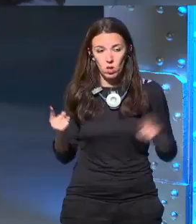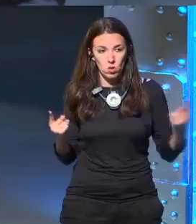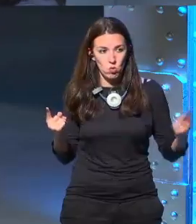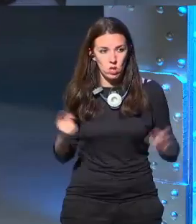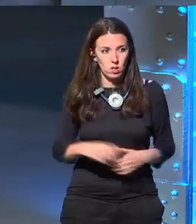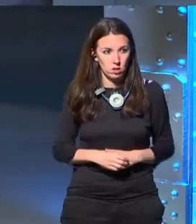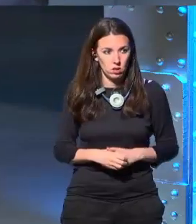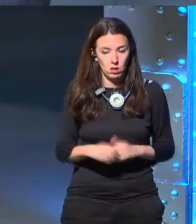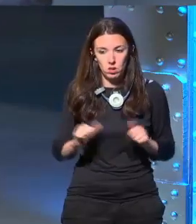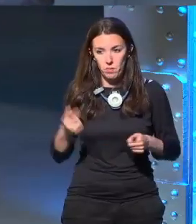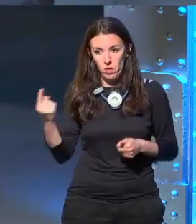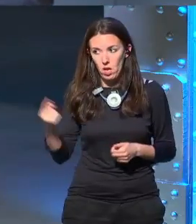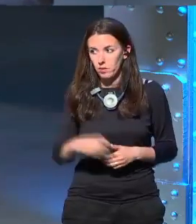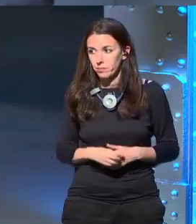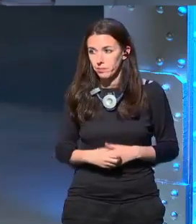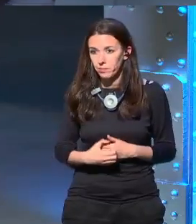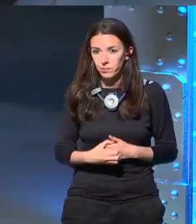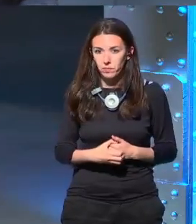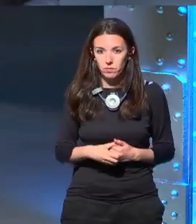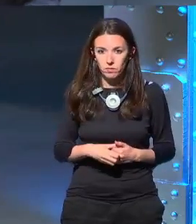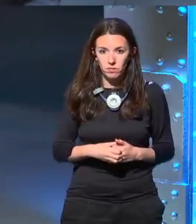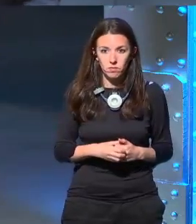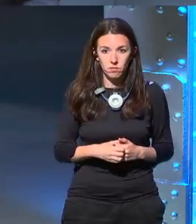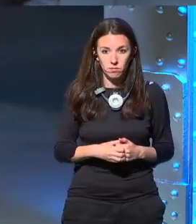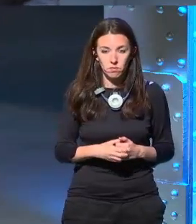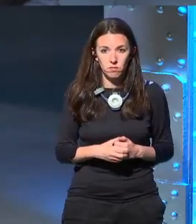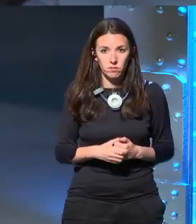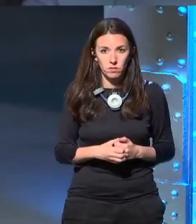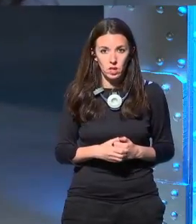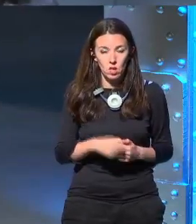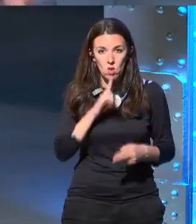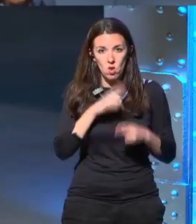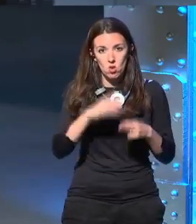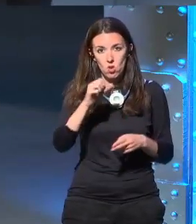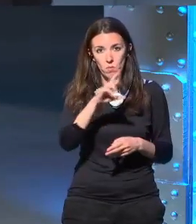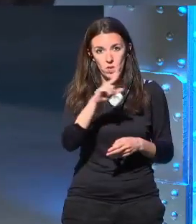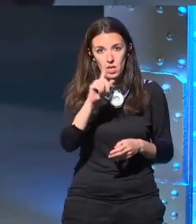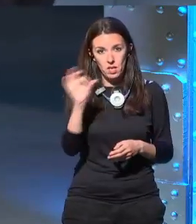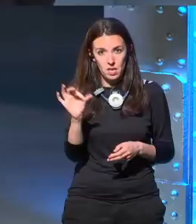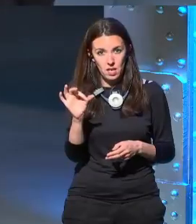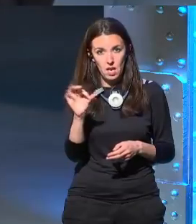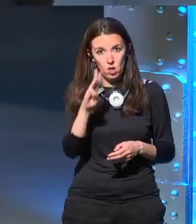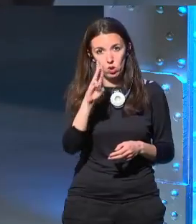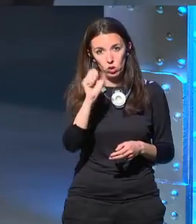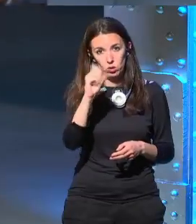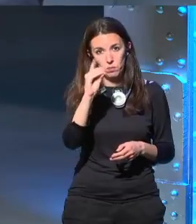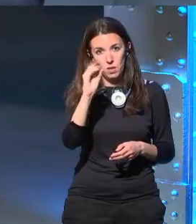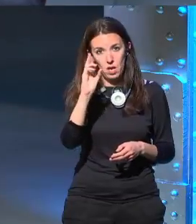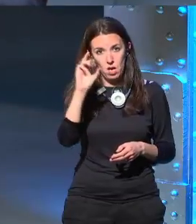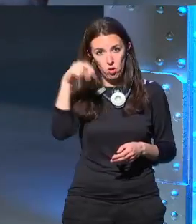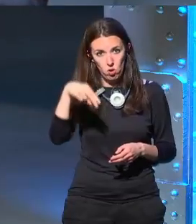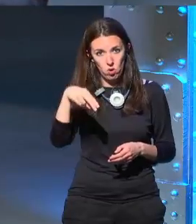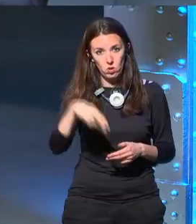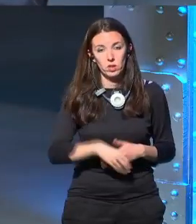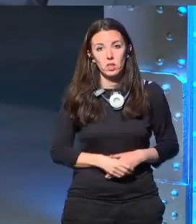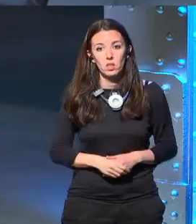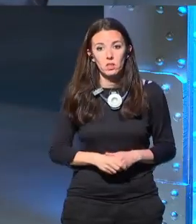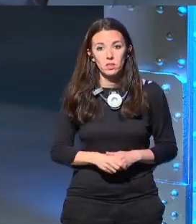couple more questions. One over here and one over there. There's one over here, right in front of you. My name is Carlos